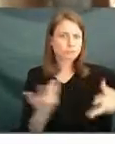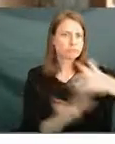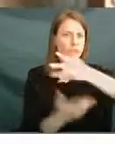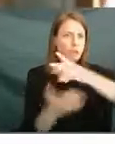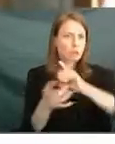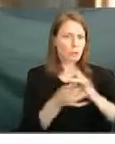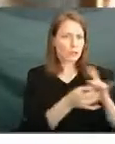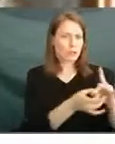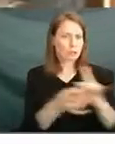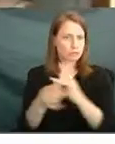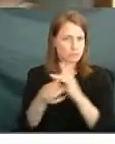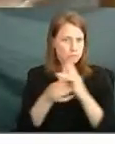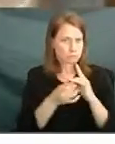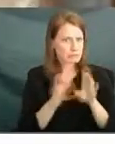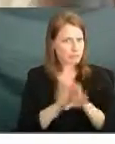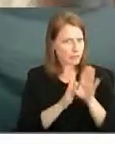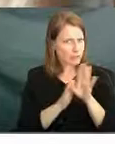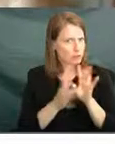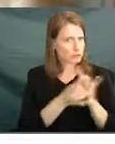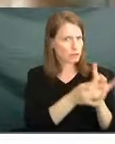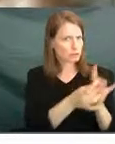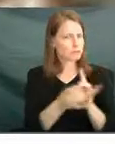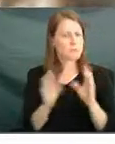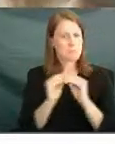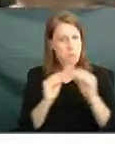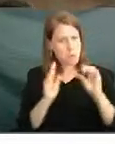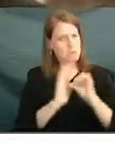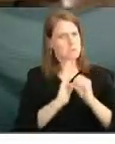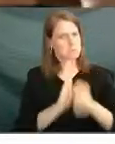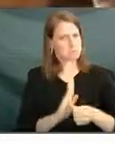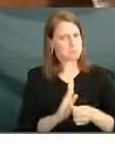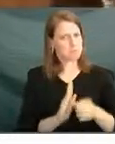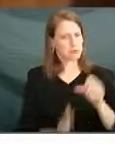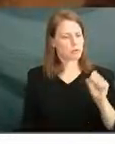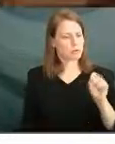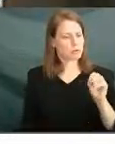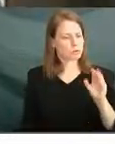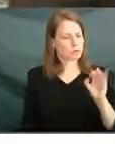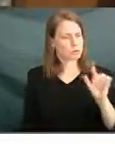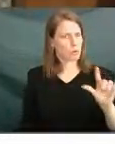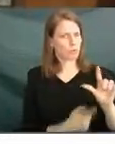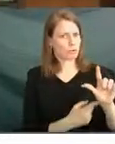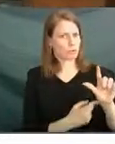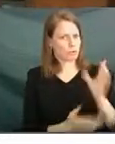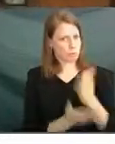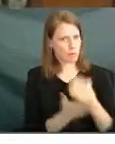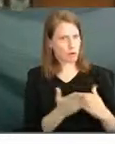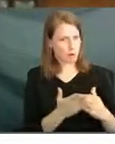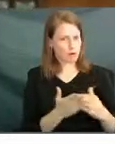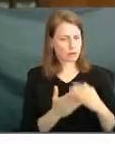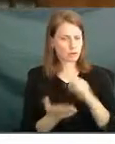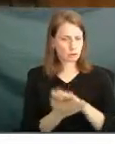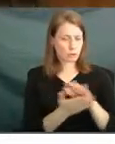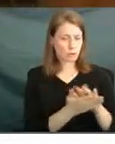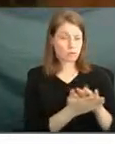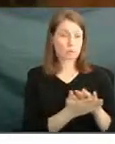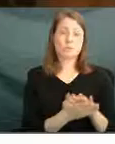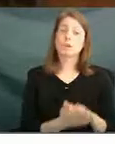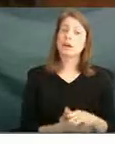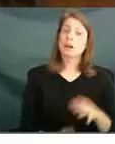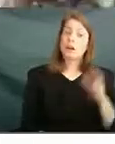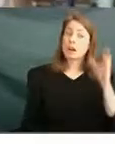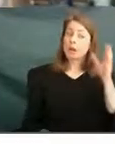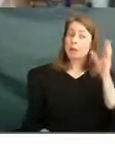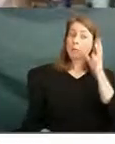on the social aspect of schooling. Parental involvement is very important, and all parents are expected to take an active